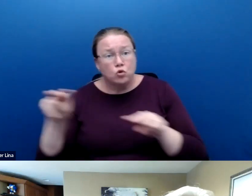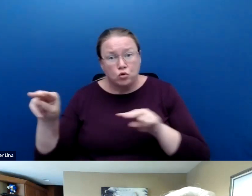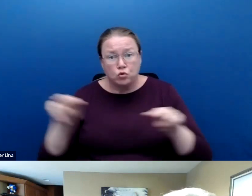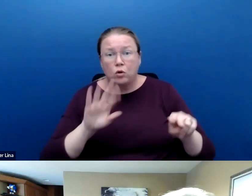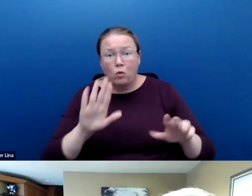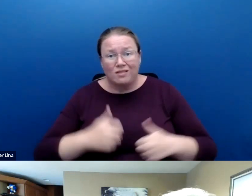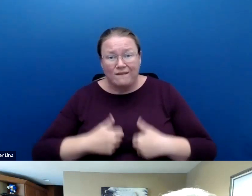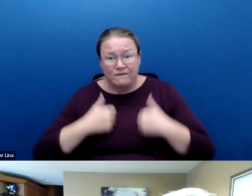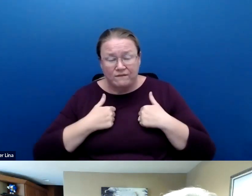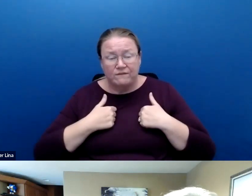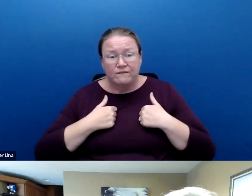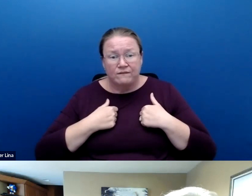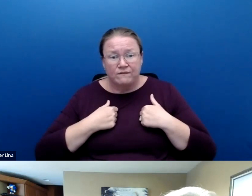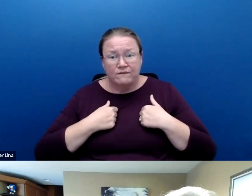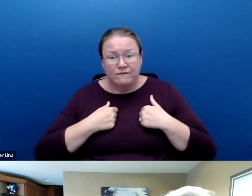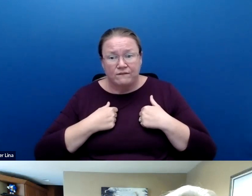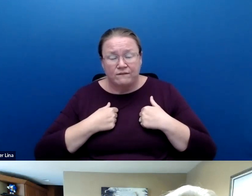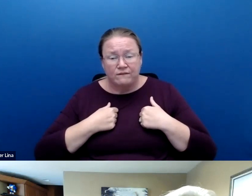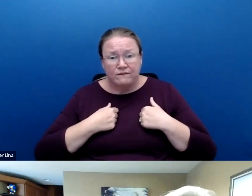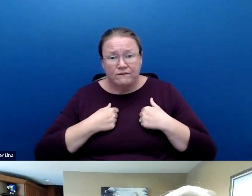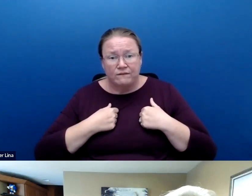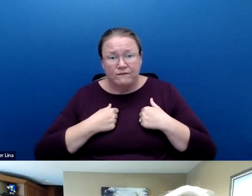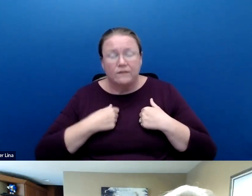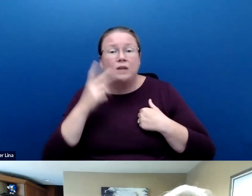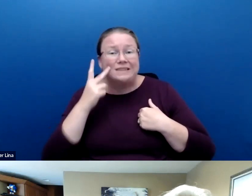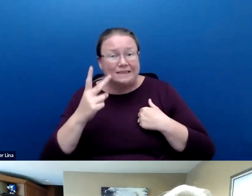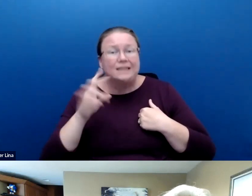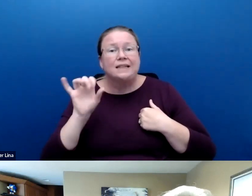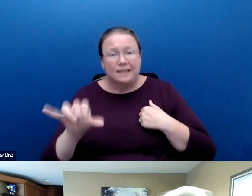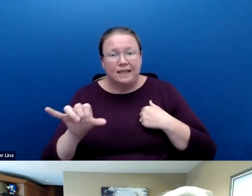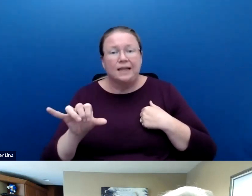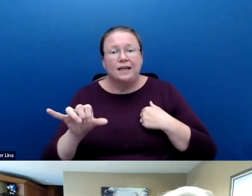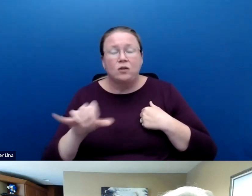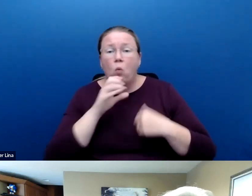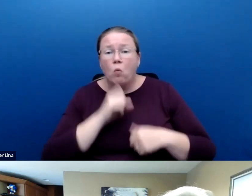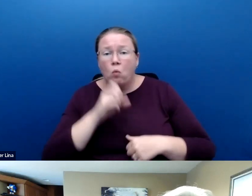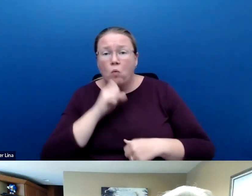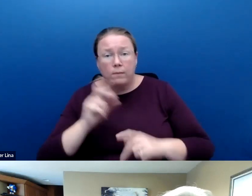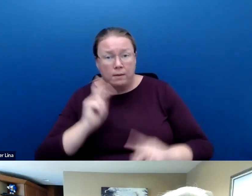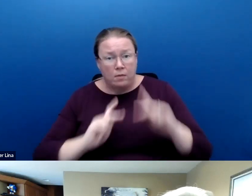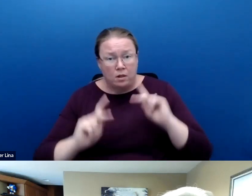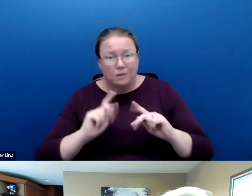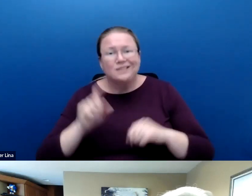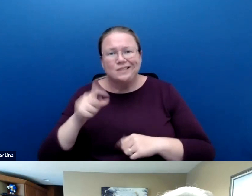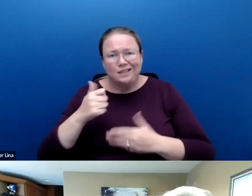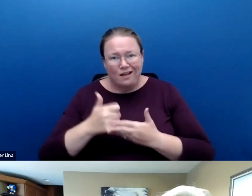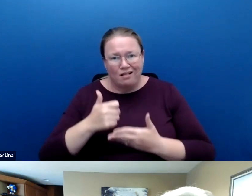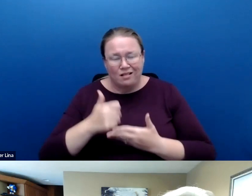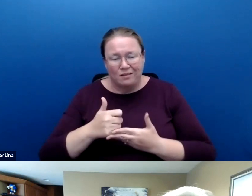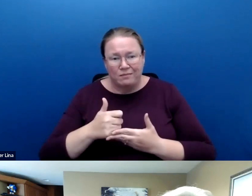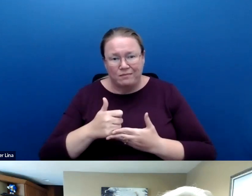you live, if you'll find that elderly people who need